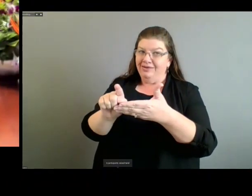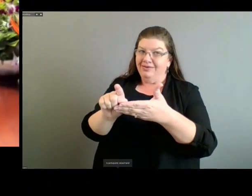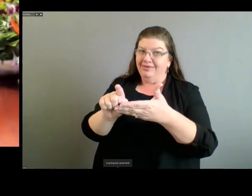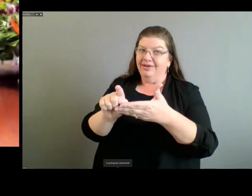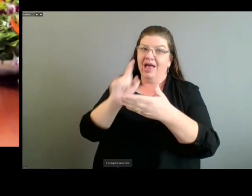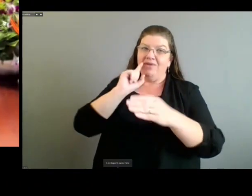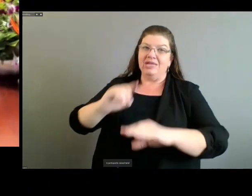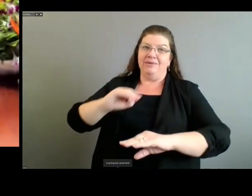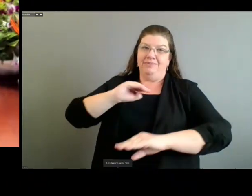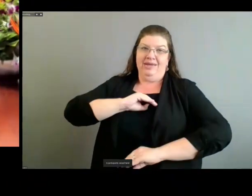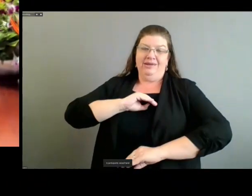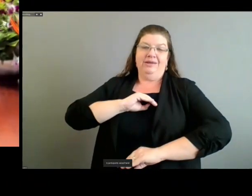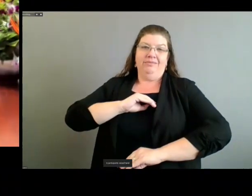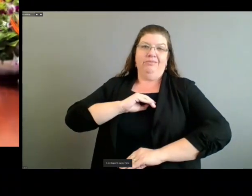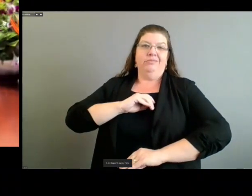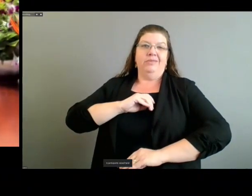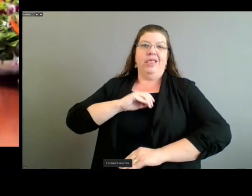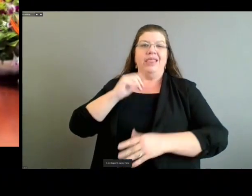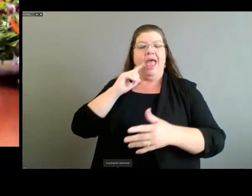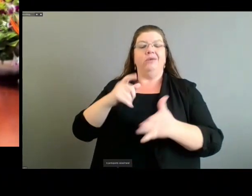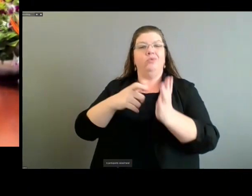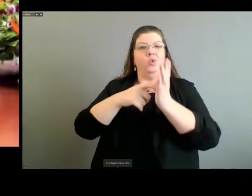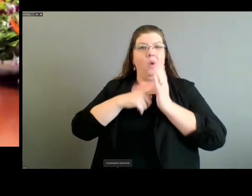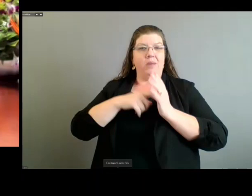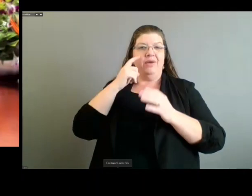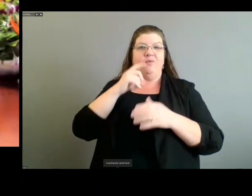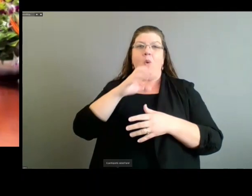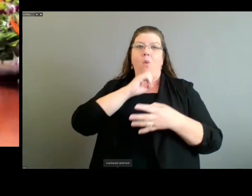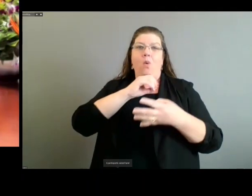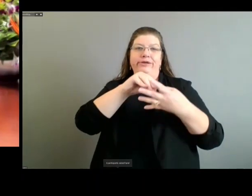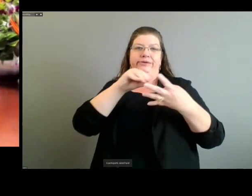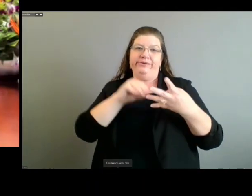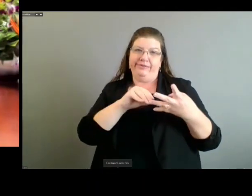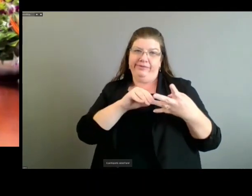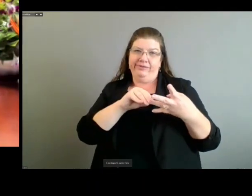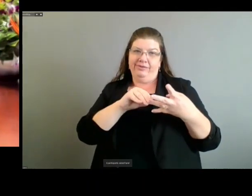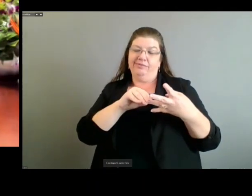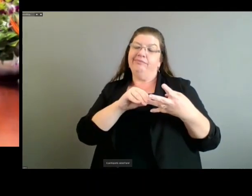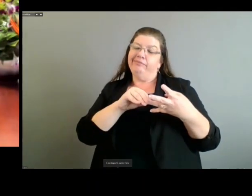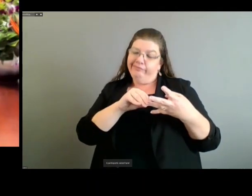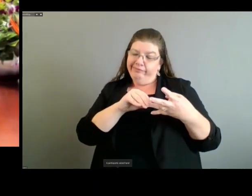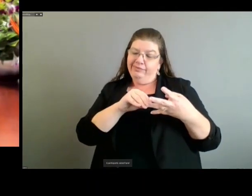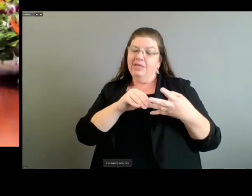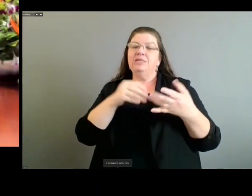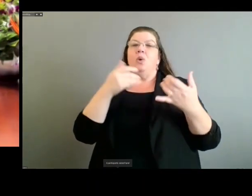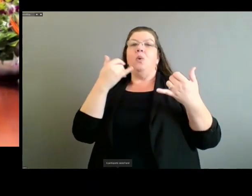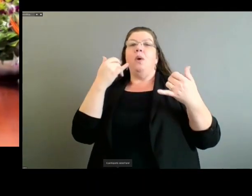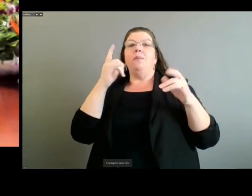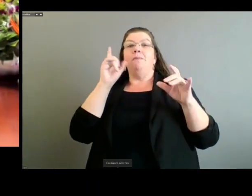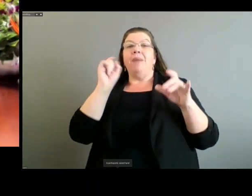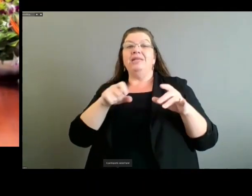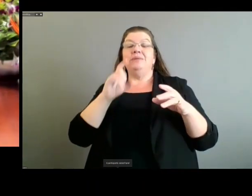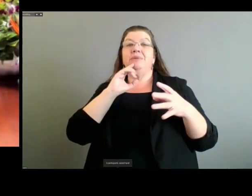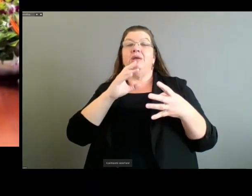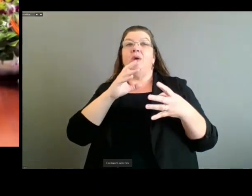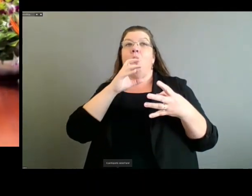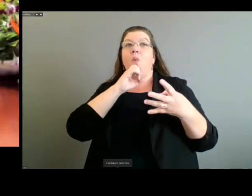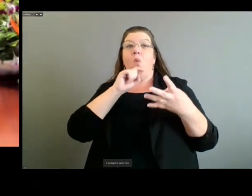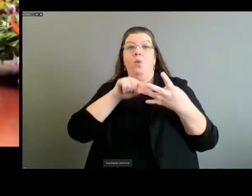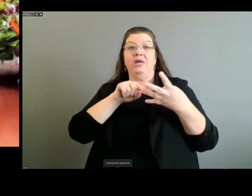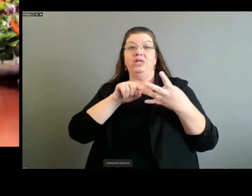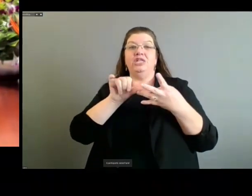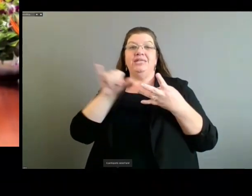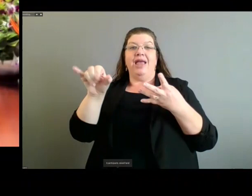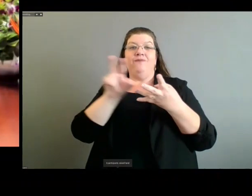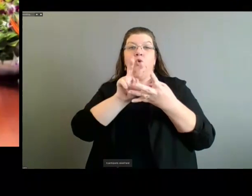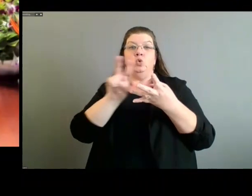meeting the metrics for orange tier, and we will need to be in the orange tier 2 weeks